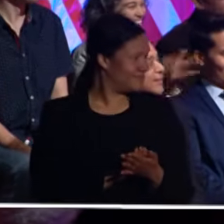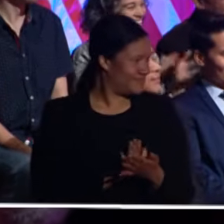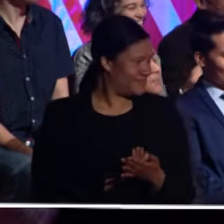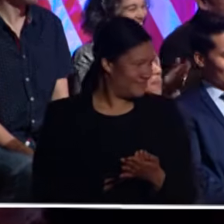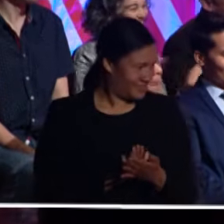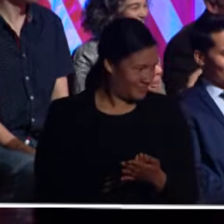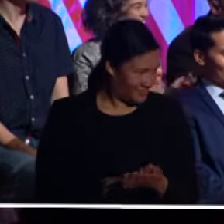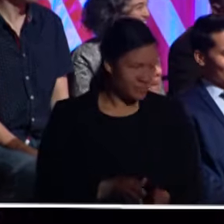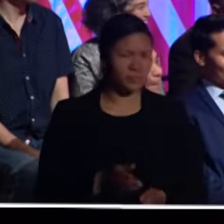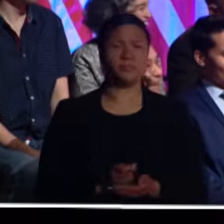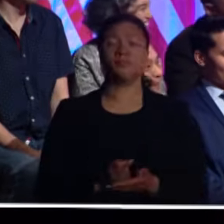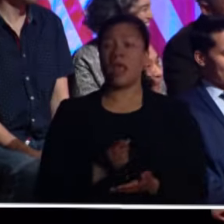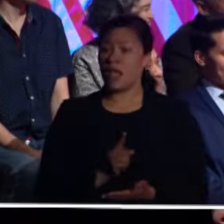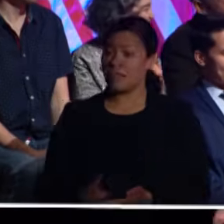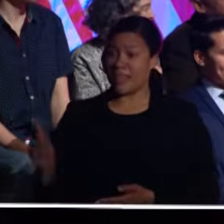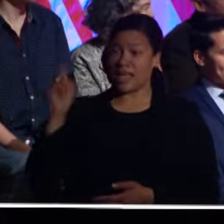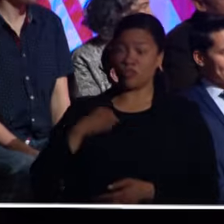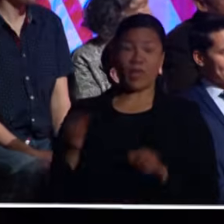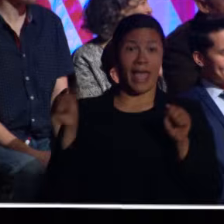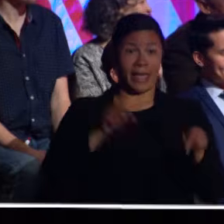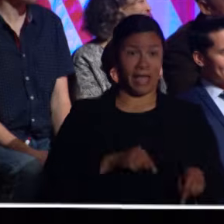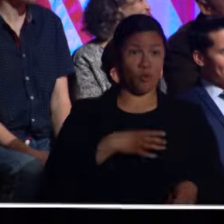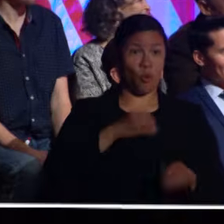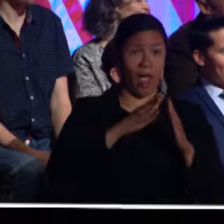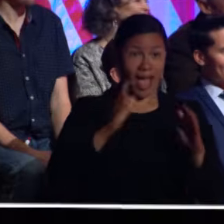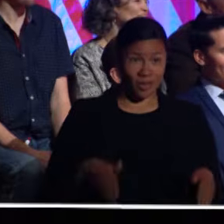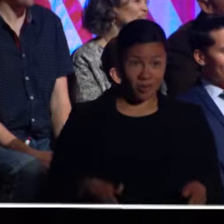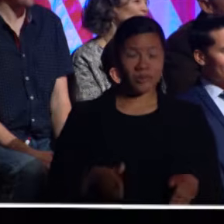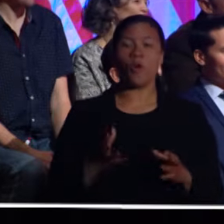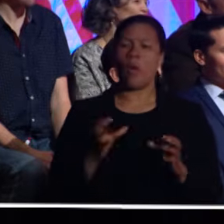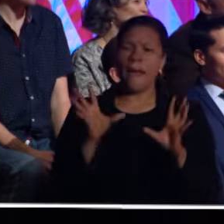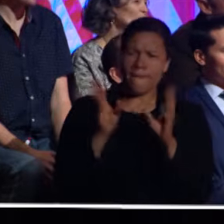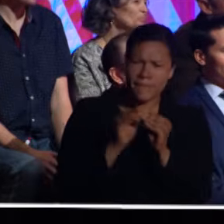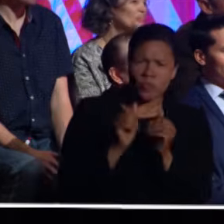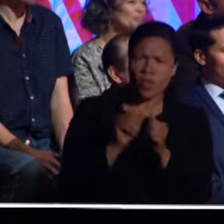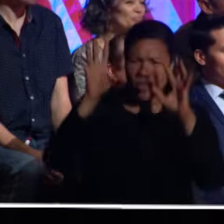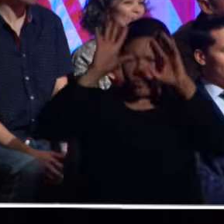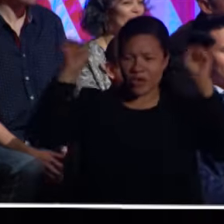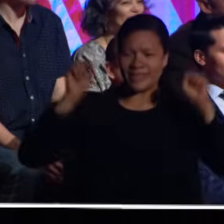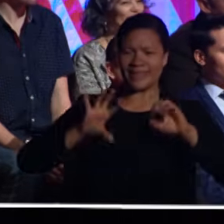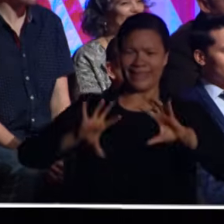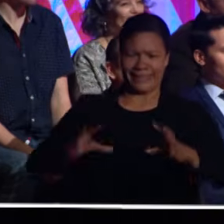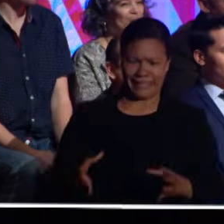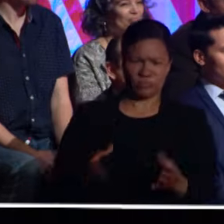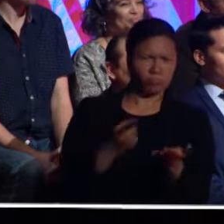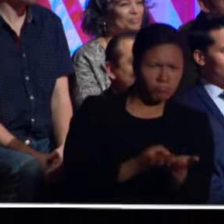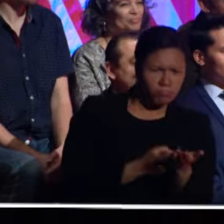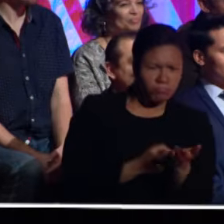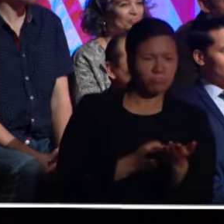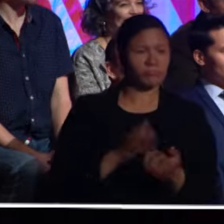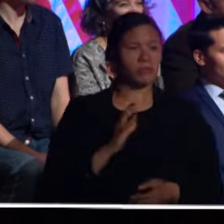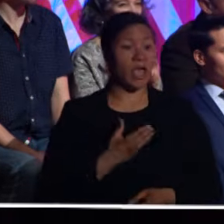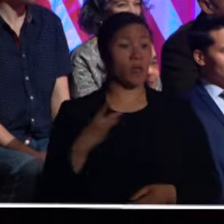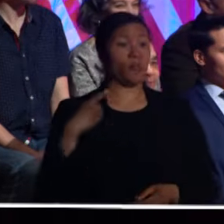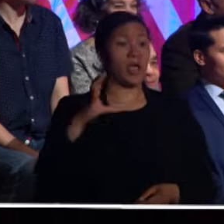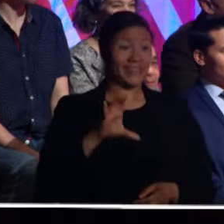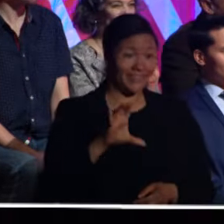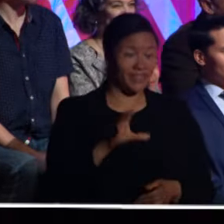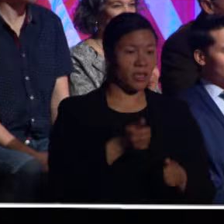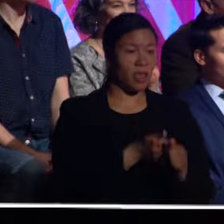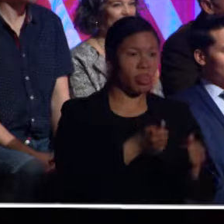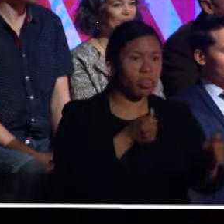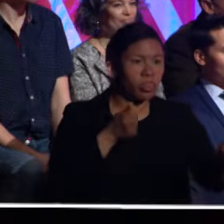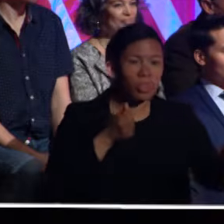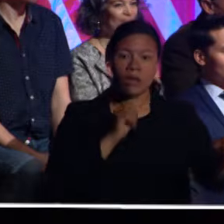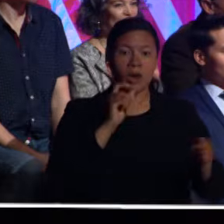Just last week, I was at the White House to meet with the president's team about how the district's backlog of judges